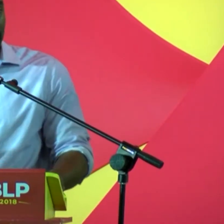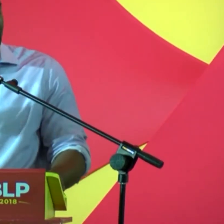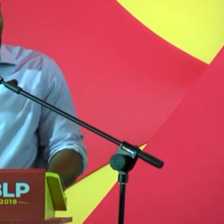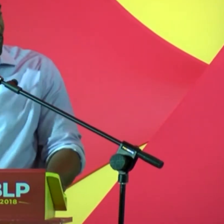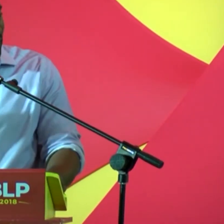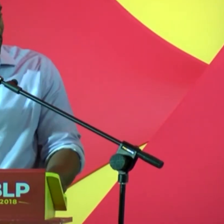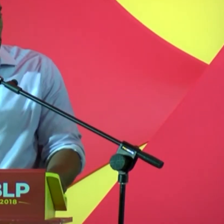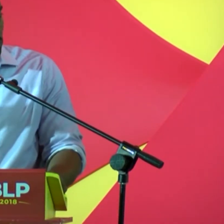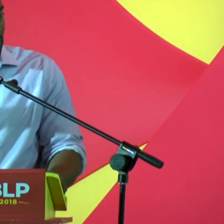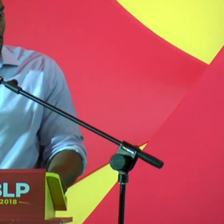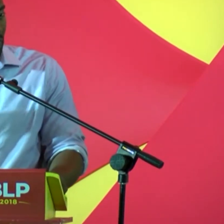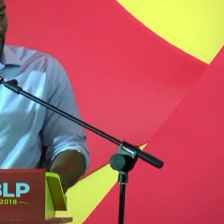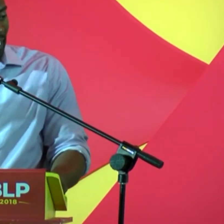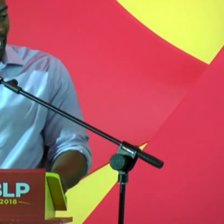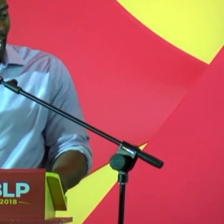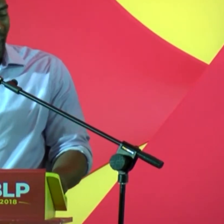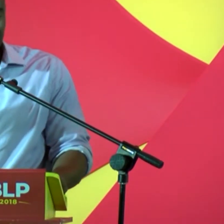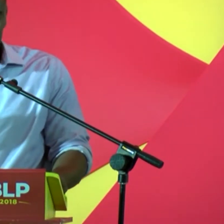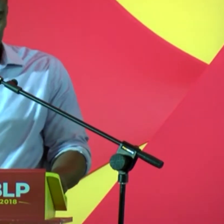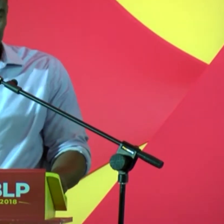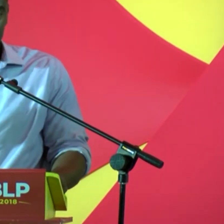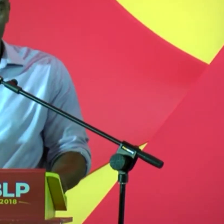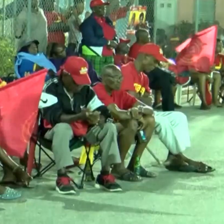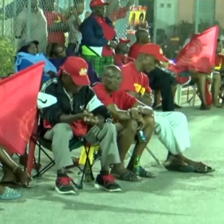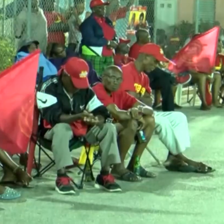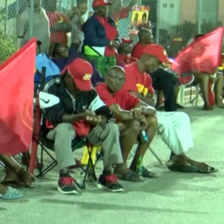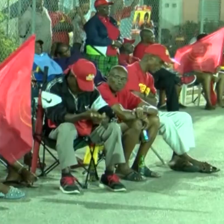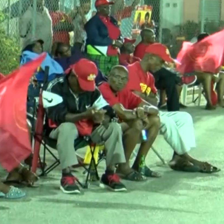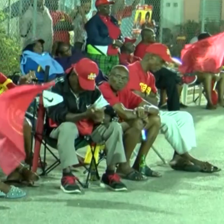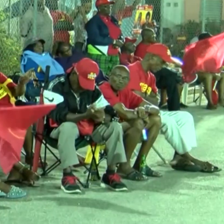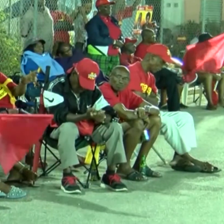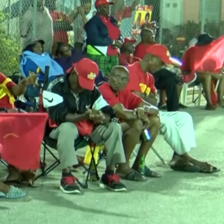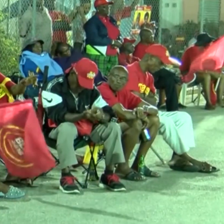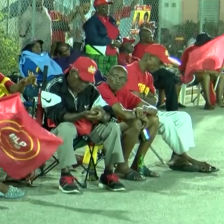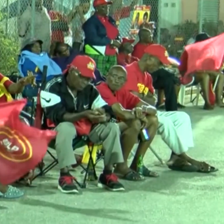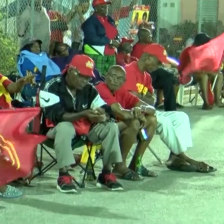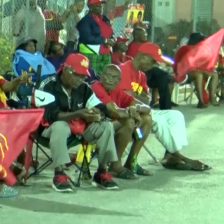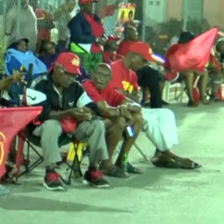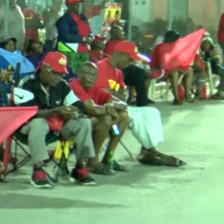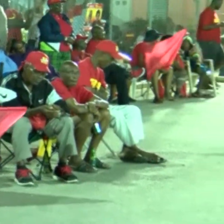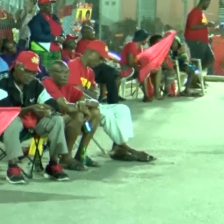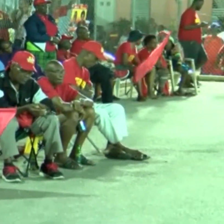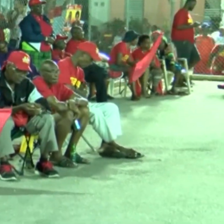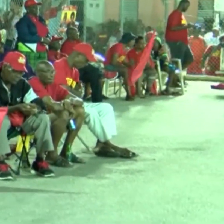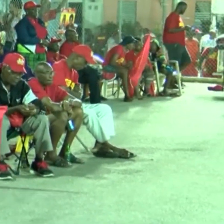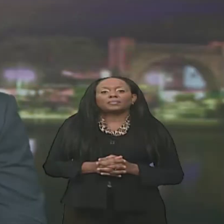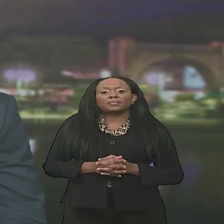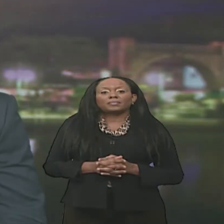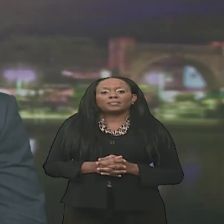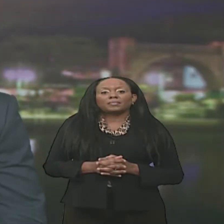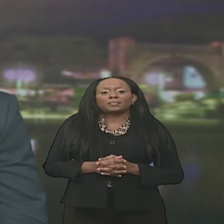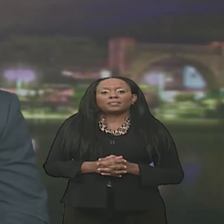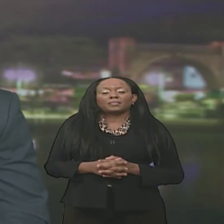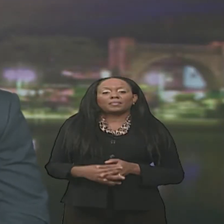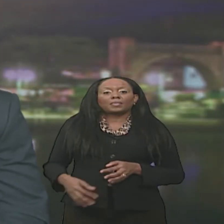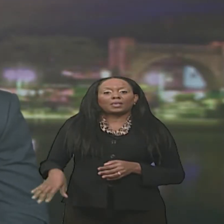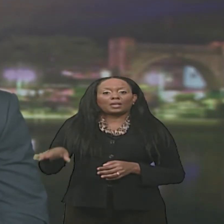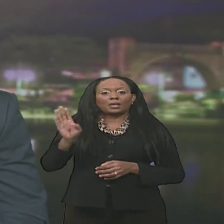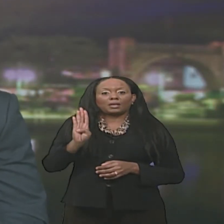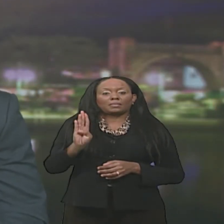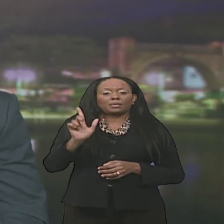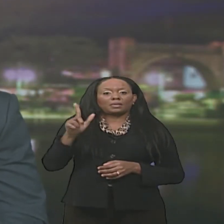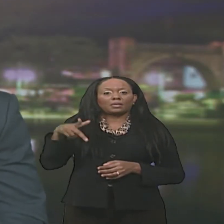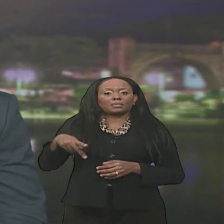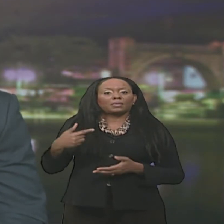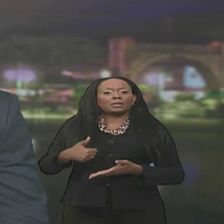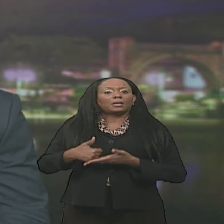St. Michael South, Kirk Humphrey, among others. Kent Jerson, CBC News. The Barbados Labour